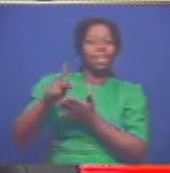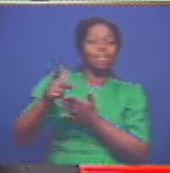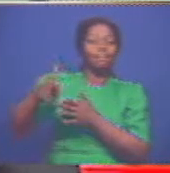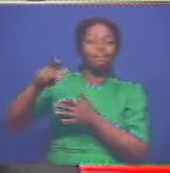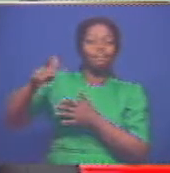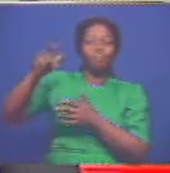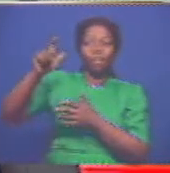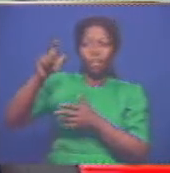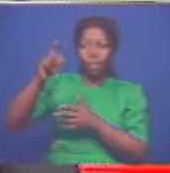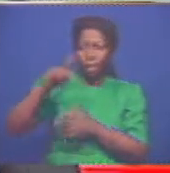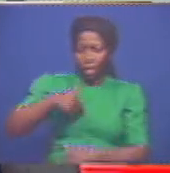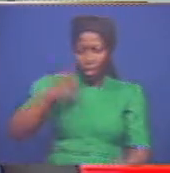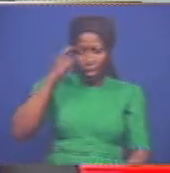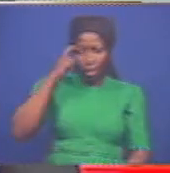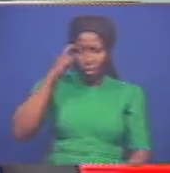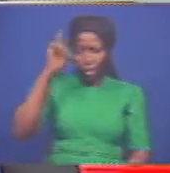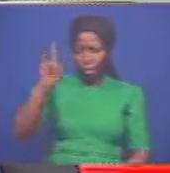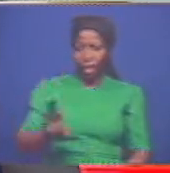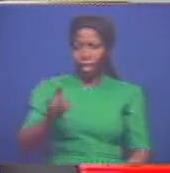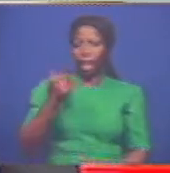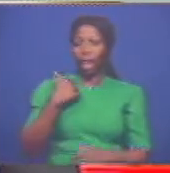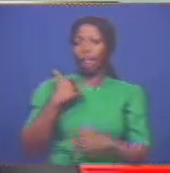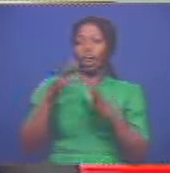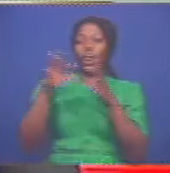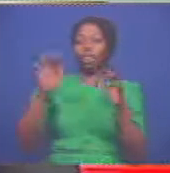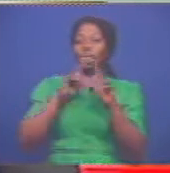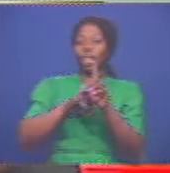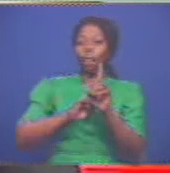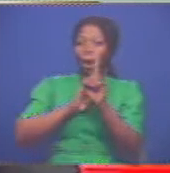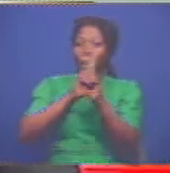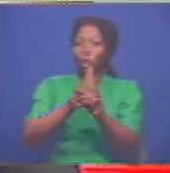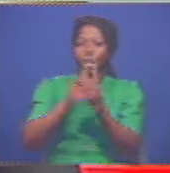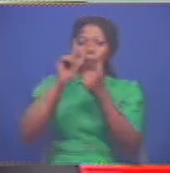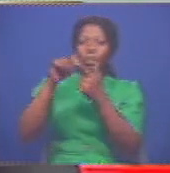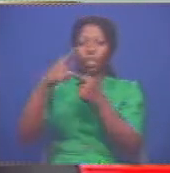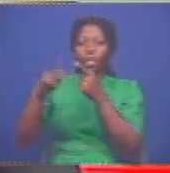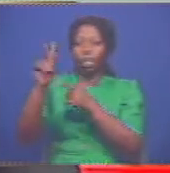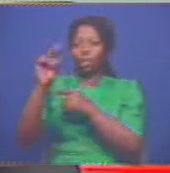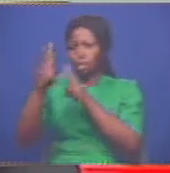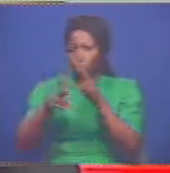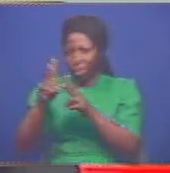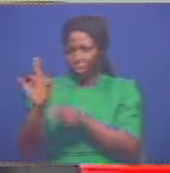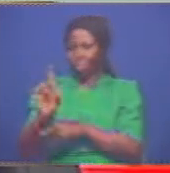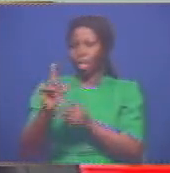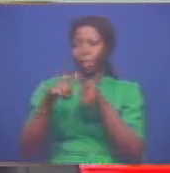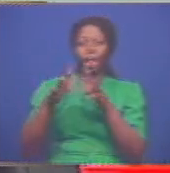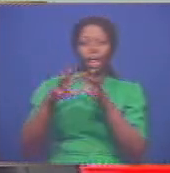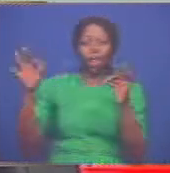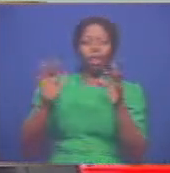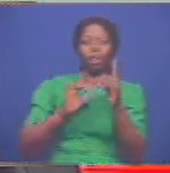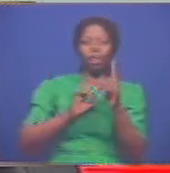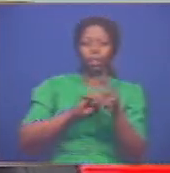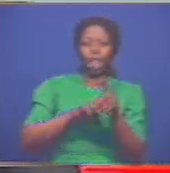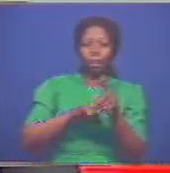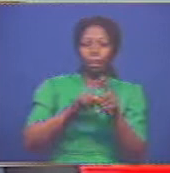do, we need to have a long-term approach, maybe not up to 2022, definitely. Yeah. A long-term approach where we ask